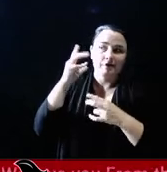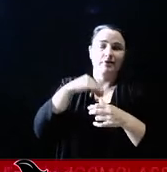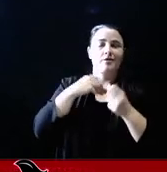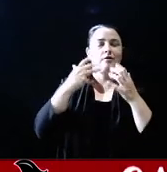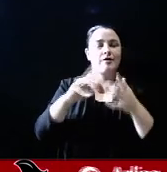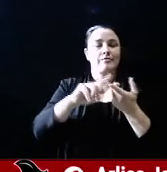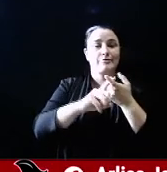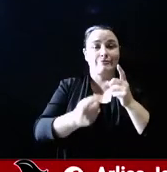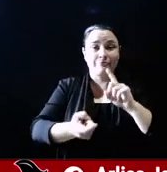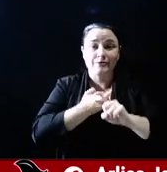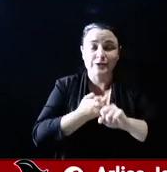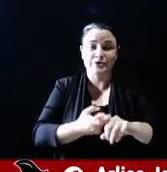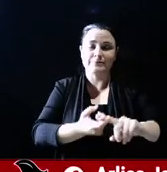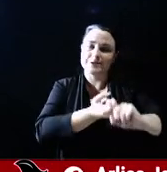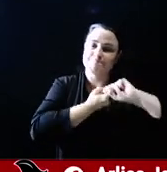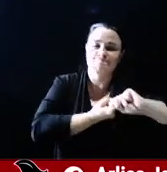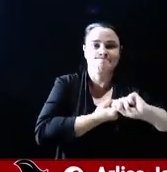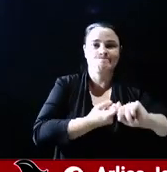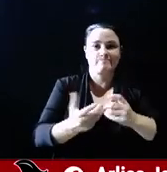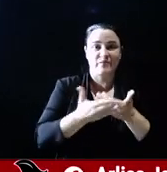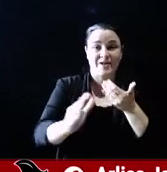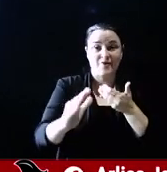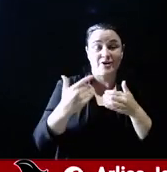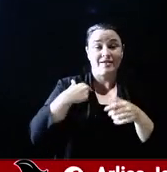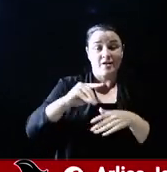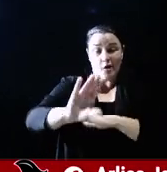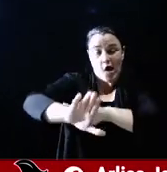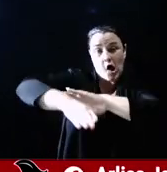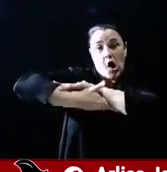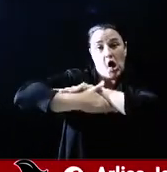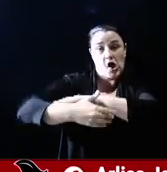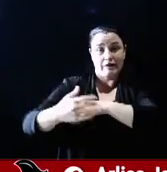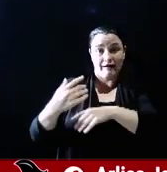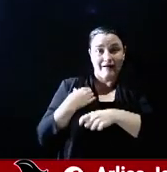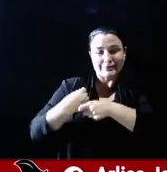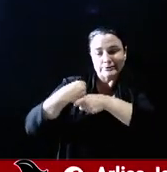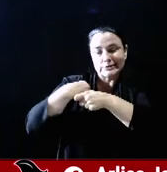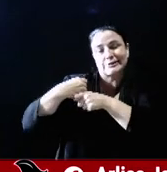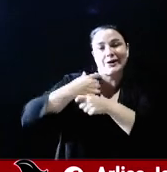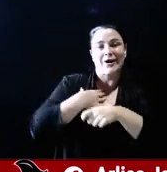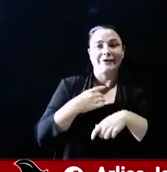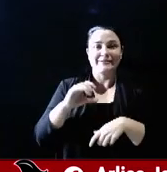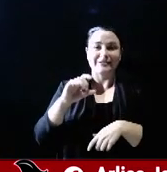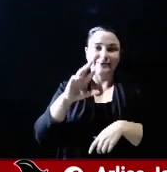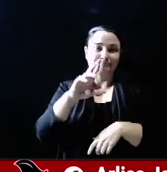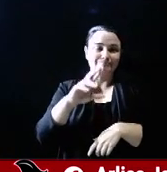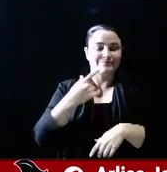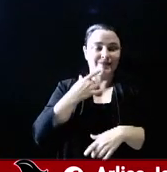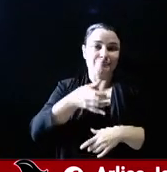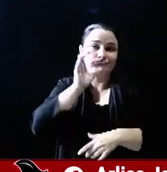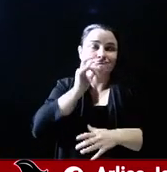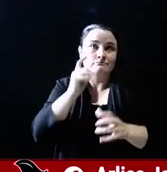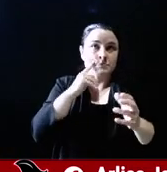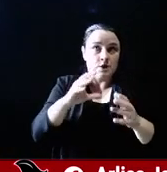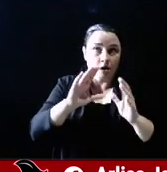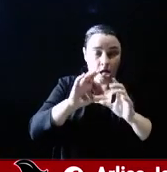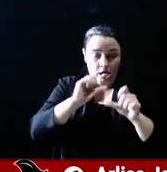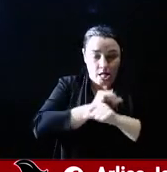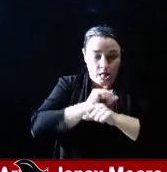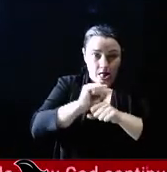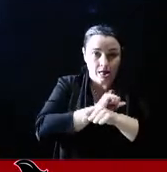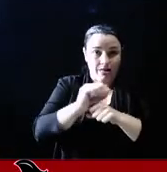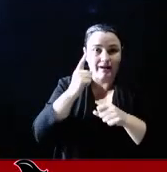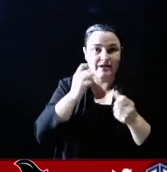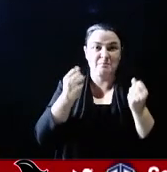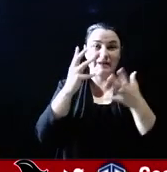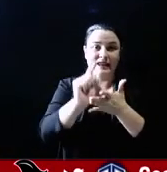the caffeine-powered all-nighters, and the five-minute study breaks that turned into hours of scrolling through social media, and the growth we all experienced as young